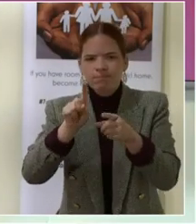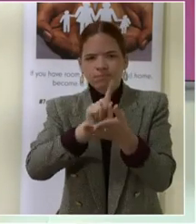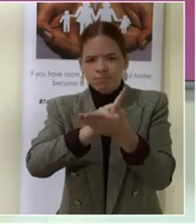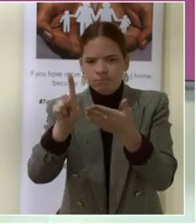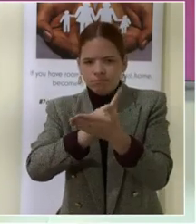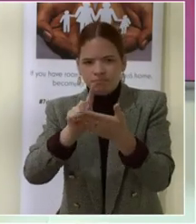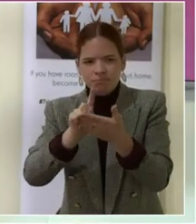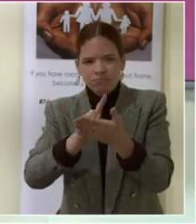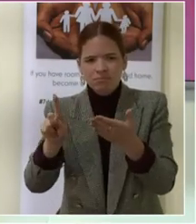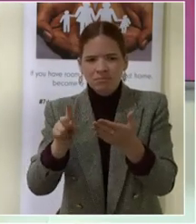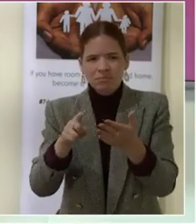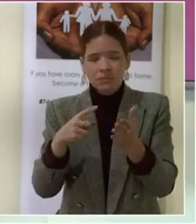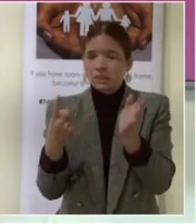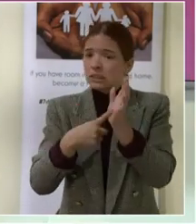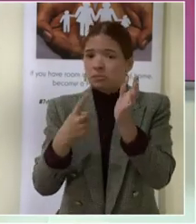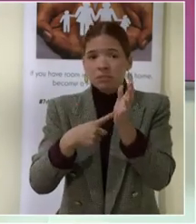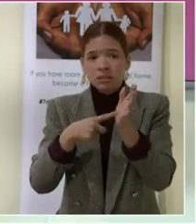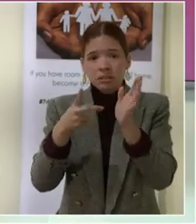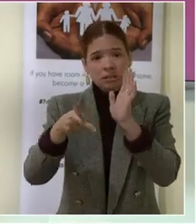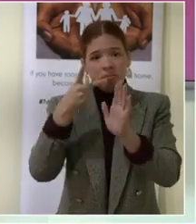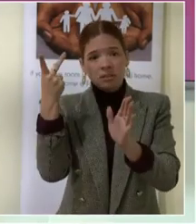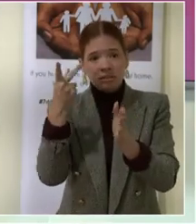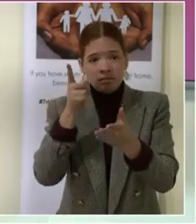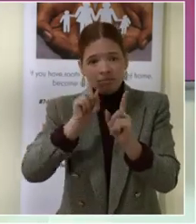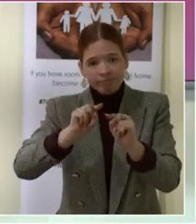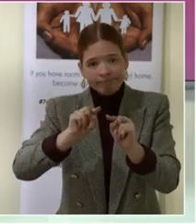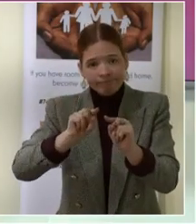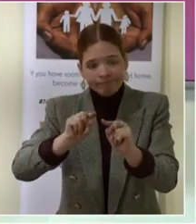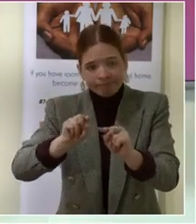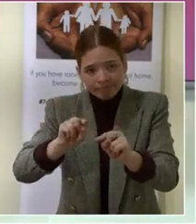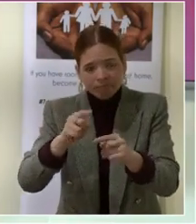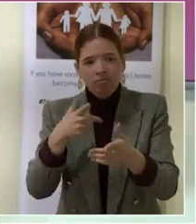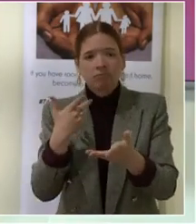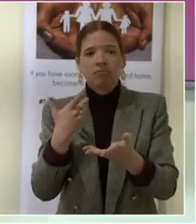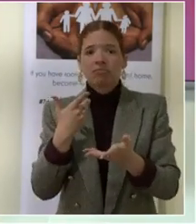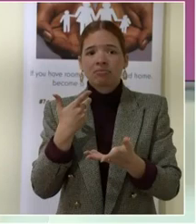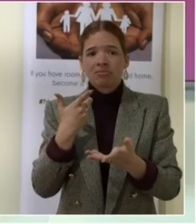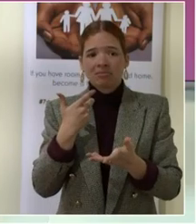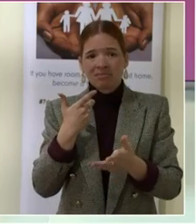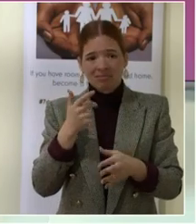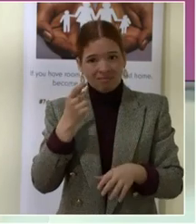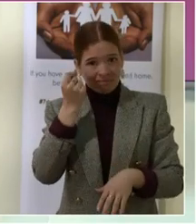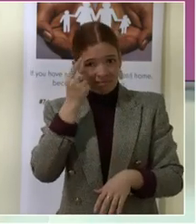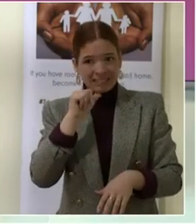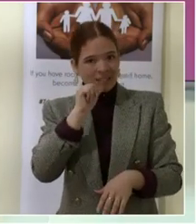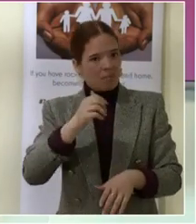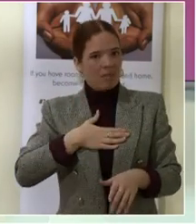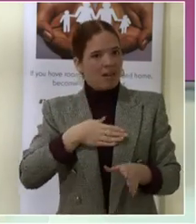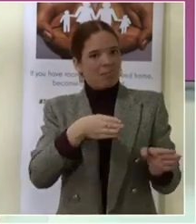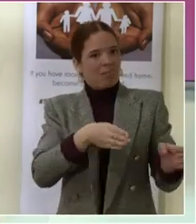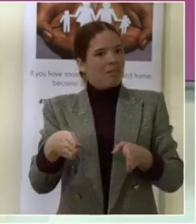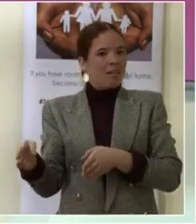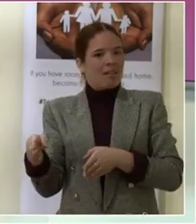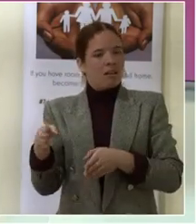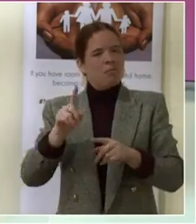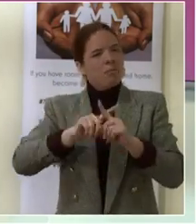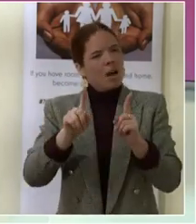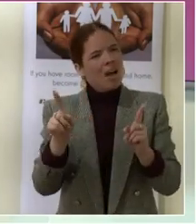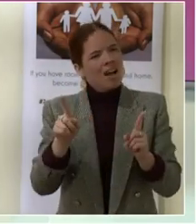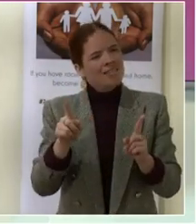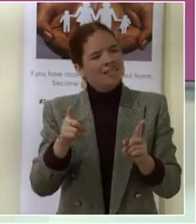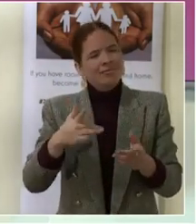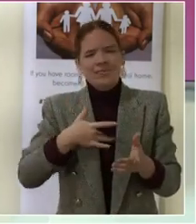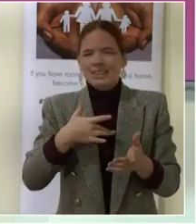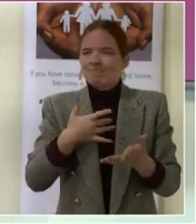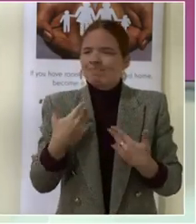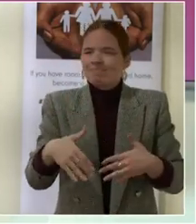That wasn't the goal for me. And I'm just so honored to have graduated from her course. I'm